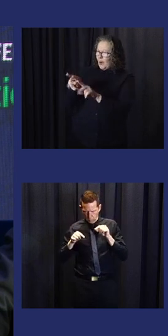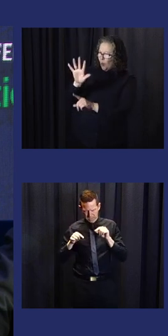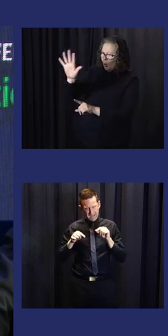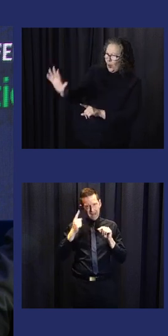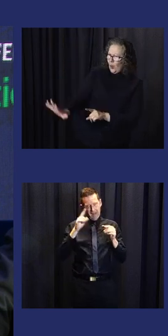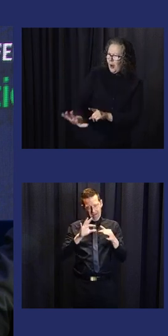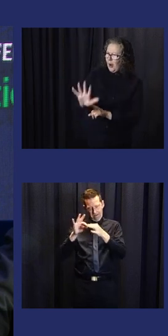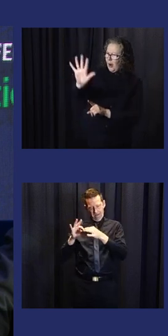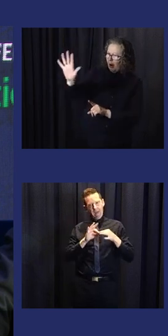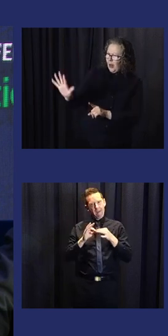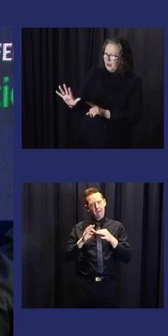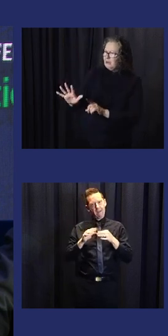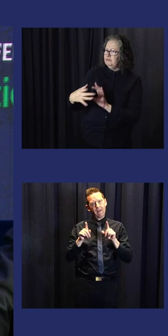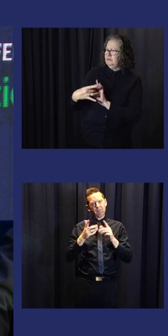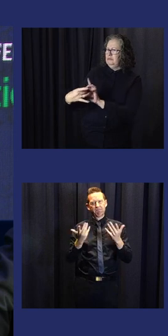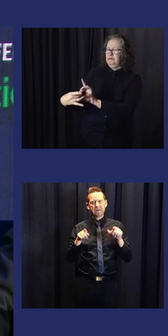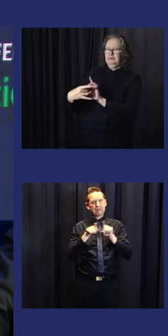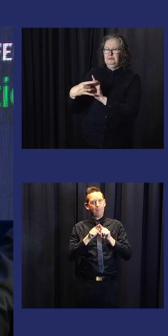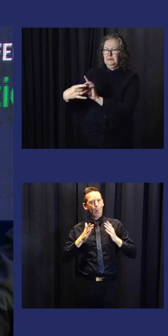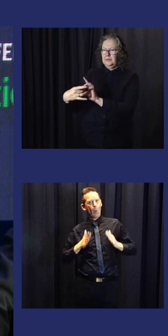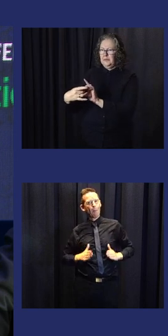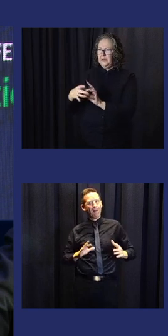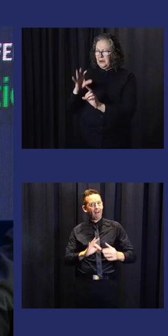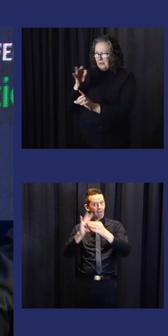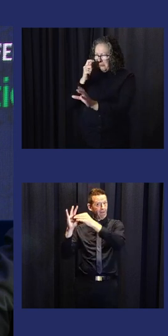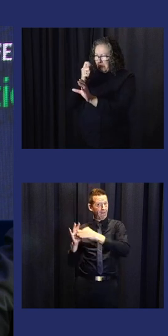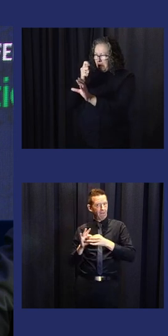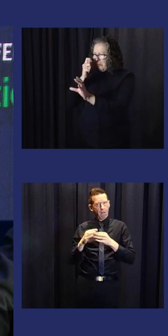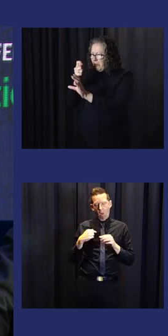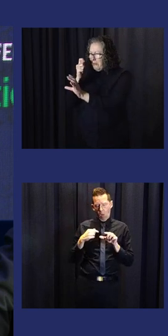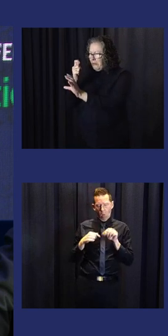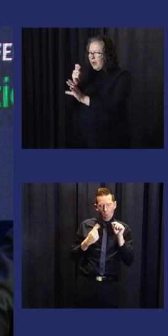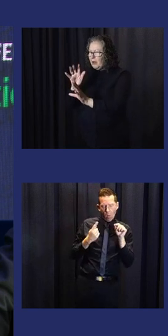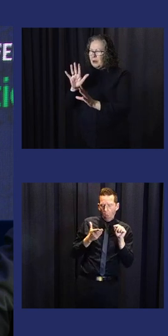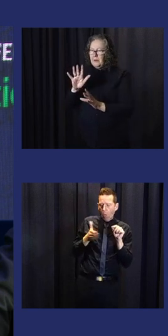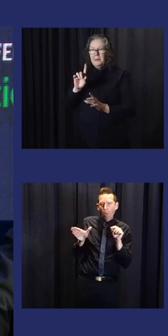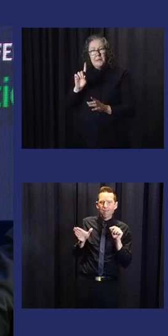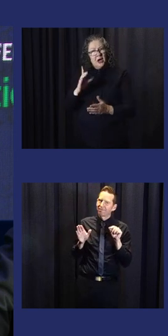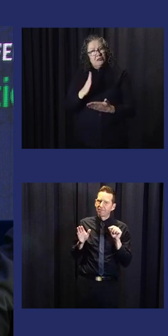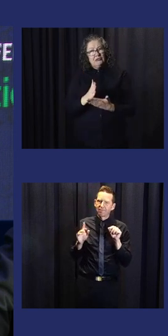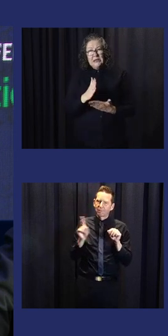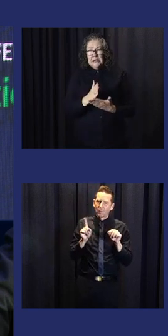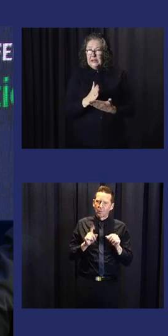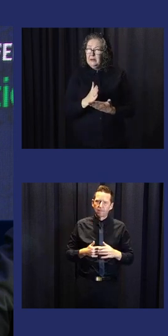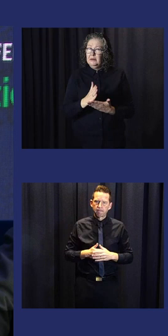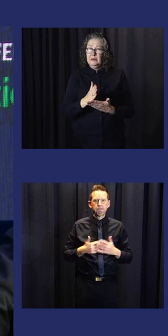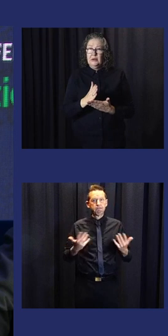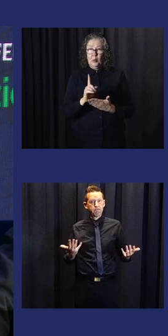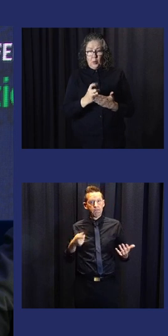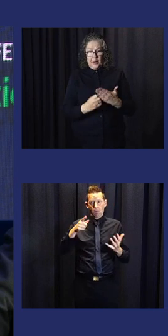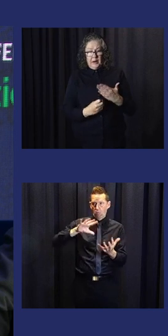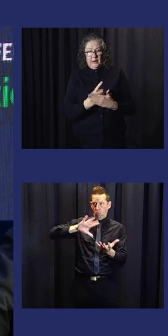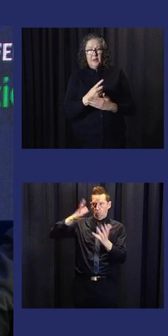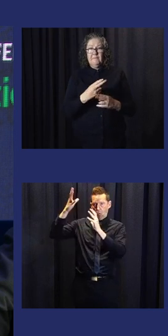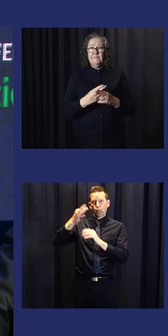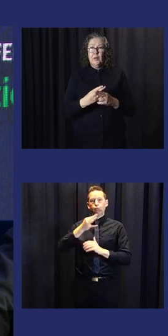human being. And it's not a trite thing to say, but it's that often what happens in disaster risk